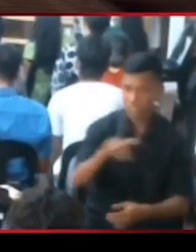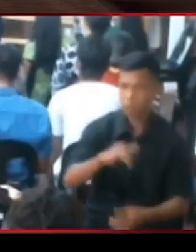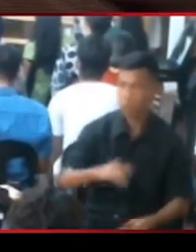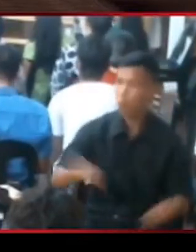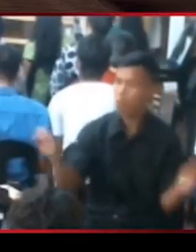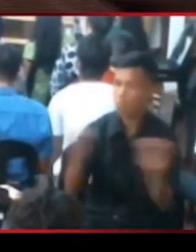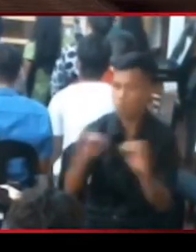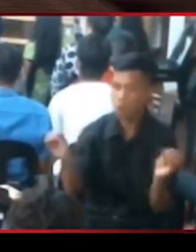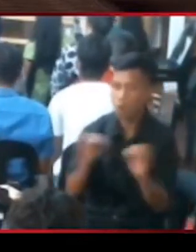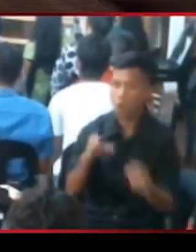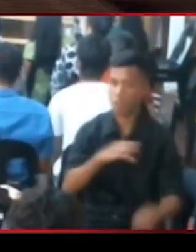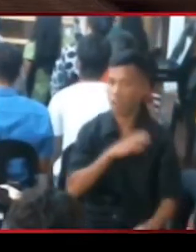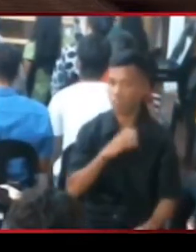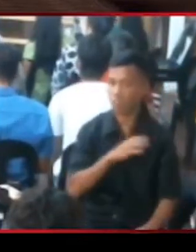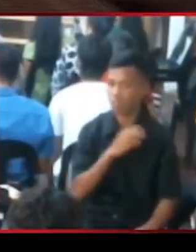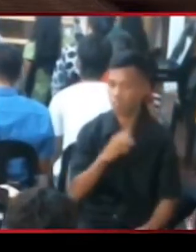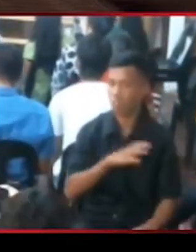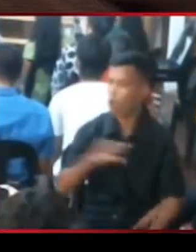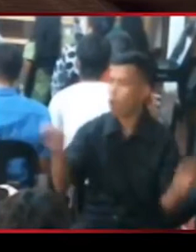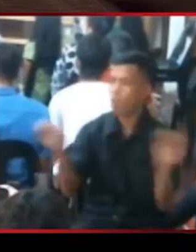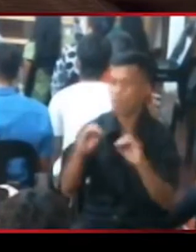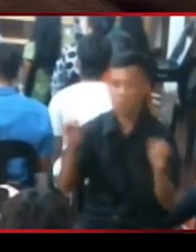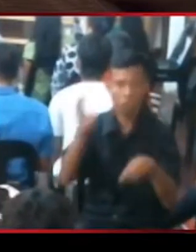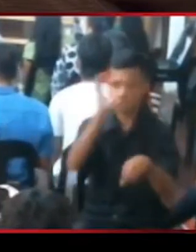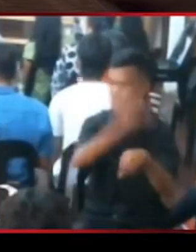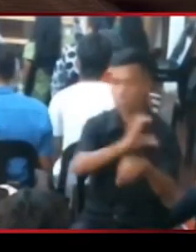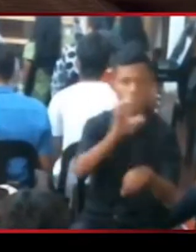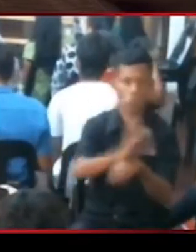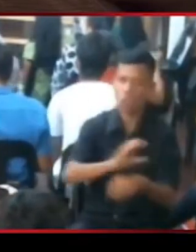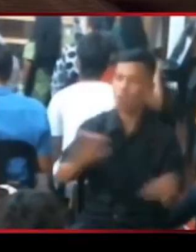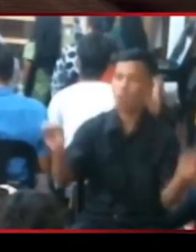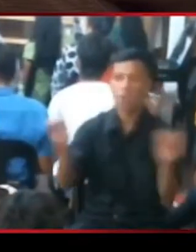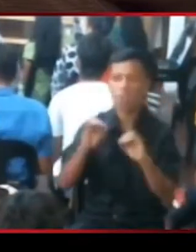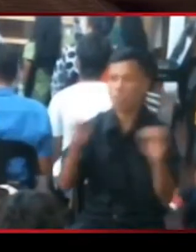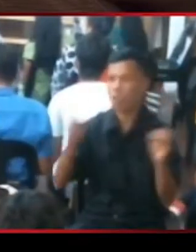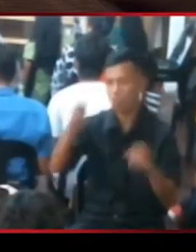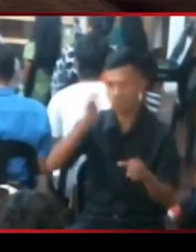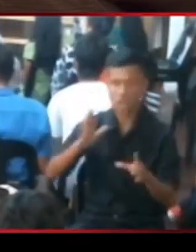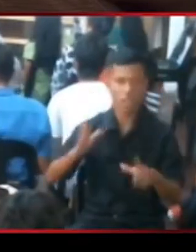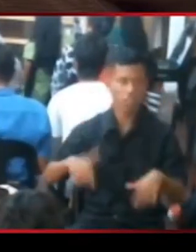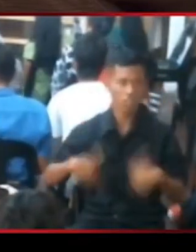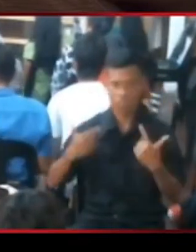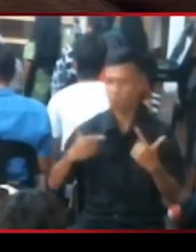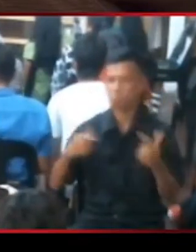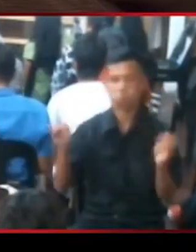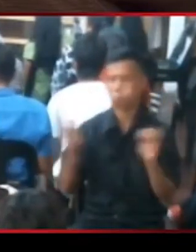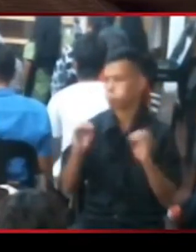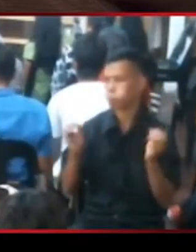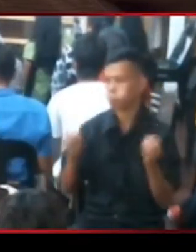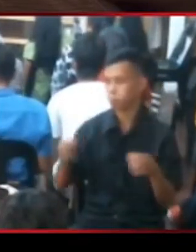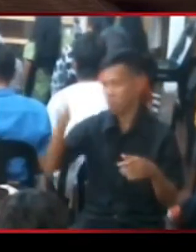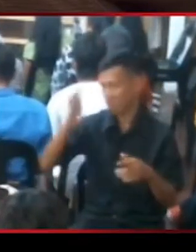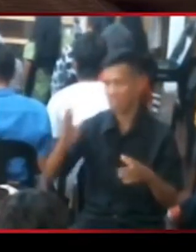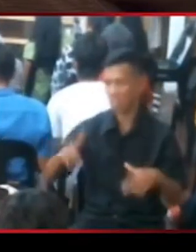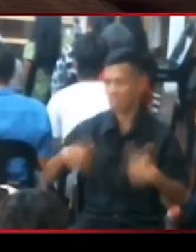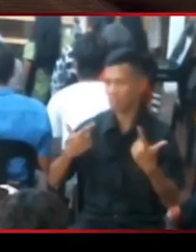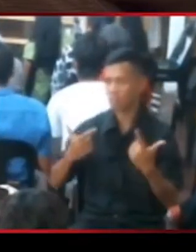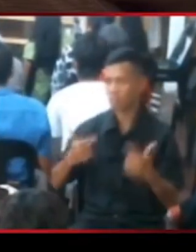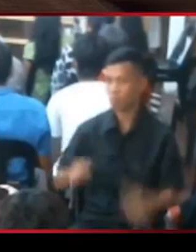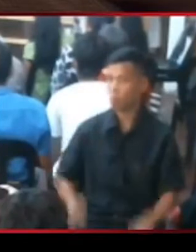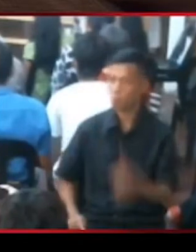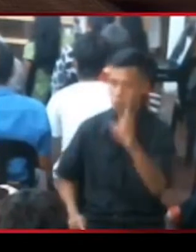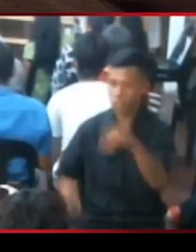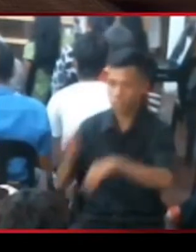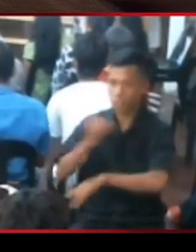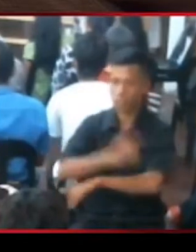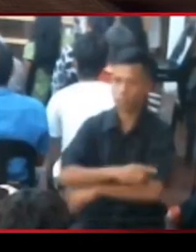no culture, no church, no God in their life. Then one day, she came to a